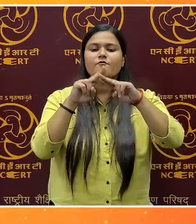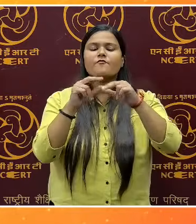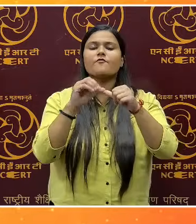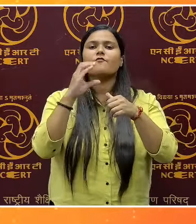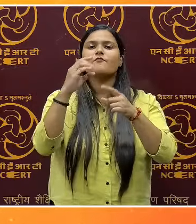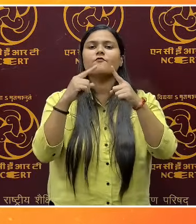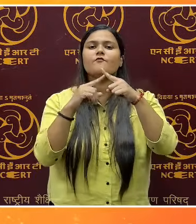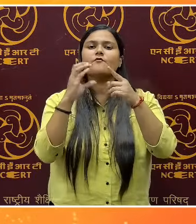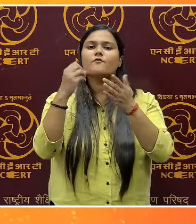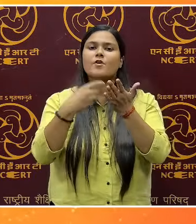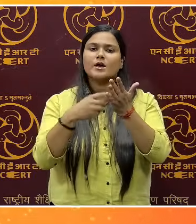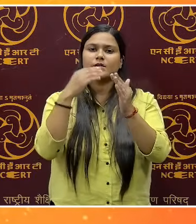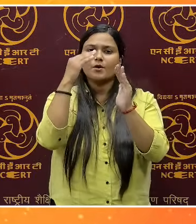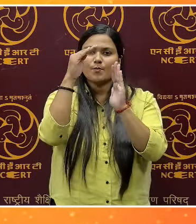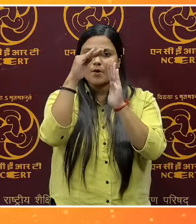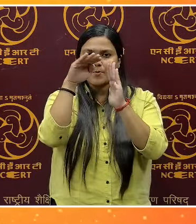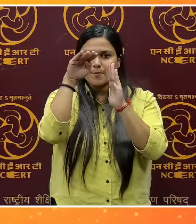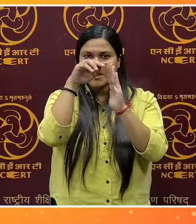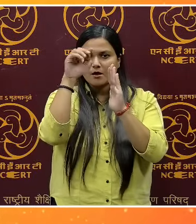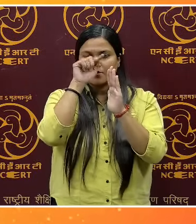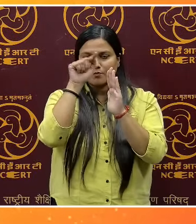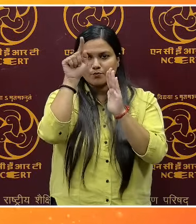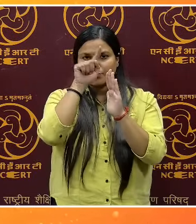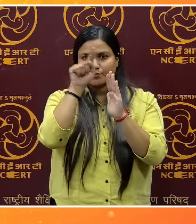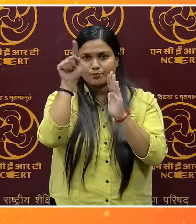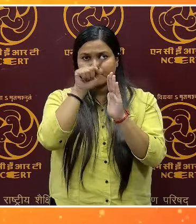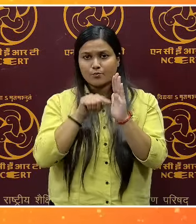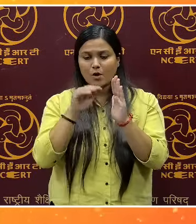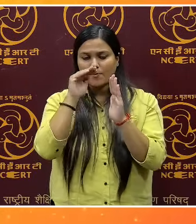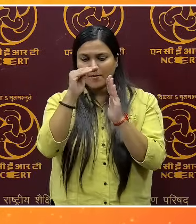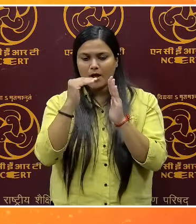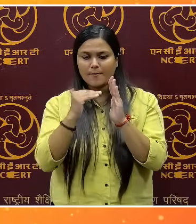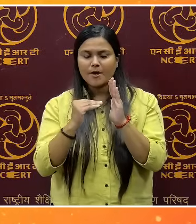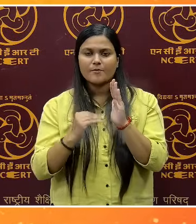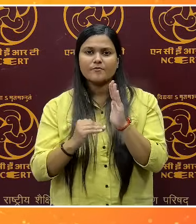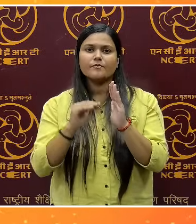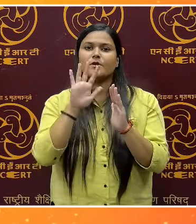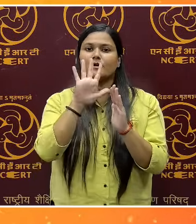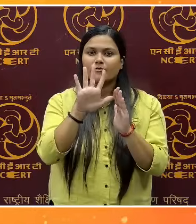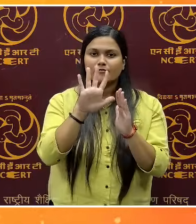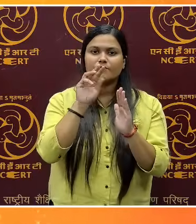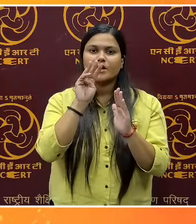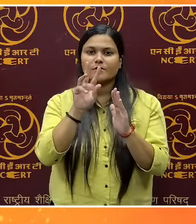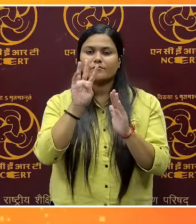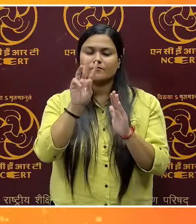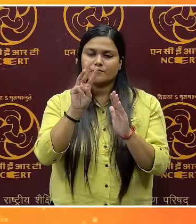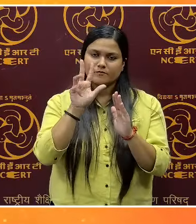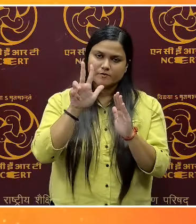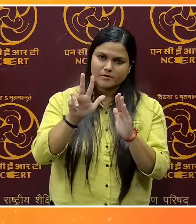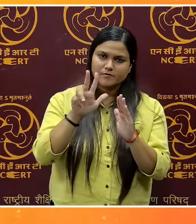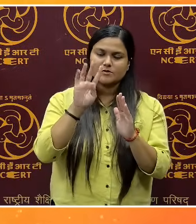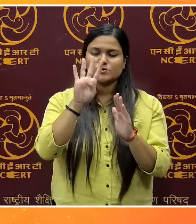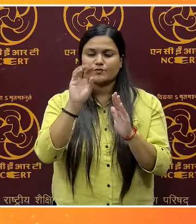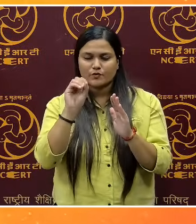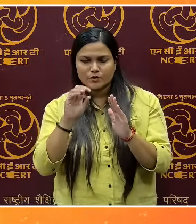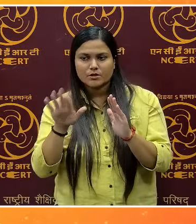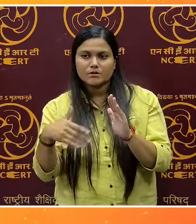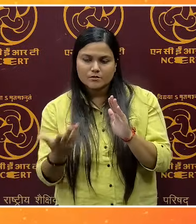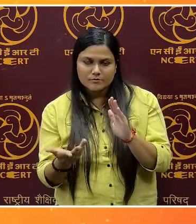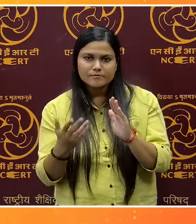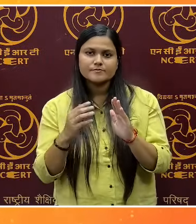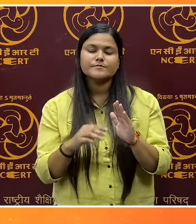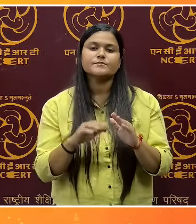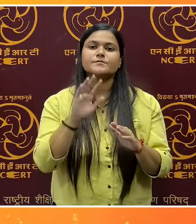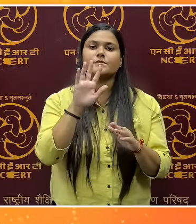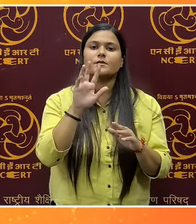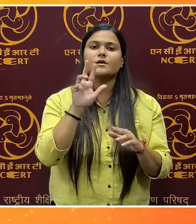Okay. Then we have here, 5 can be a factor. 5 8s are 40, 5 1s are 5. 5. Now I think 8